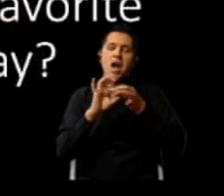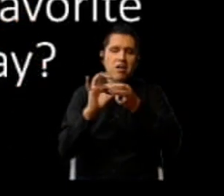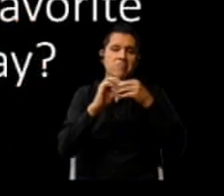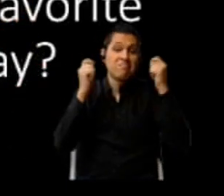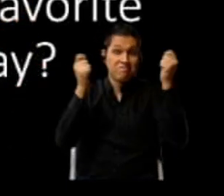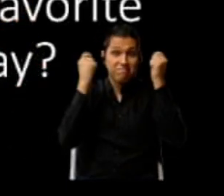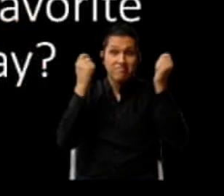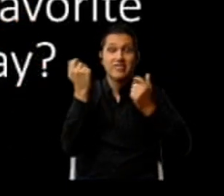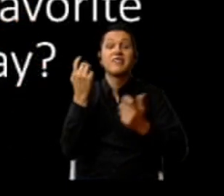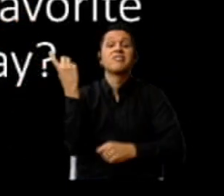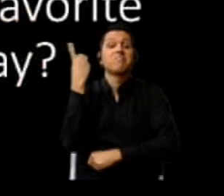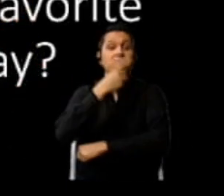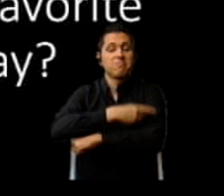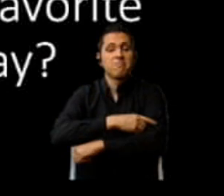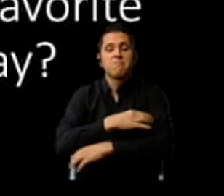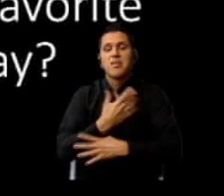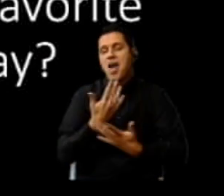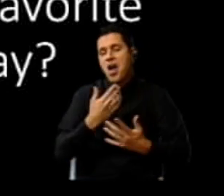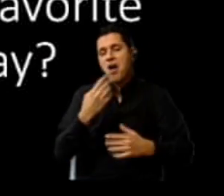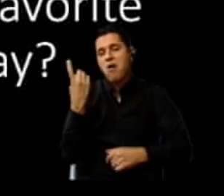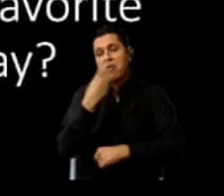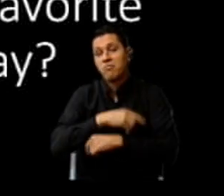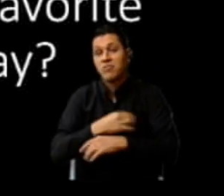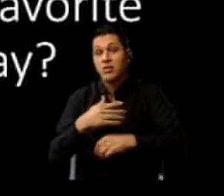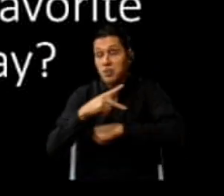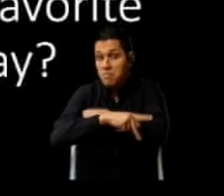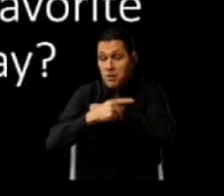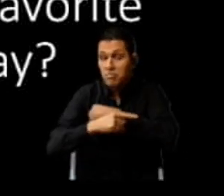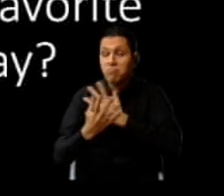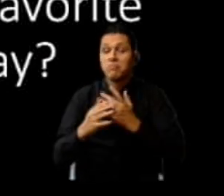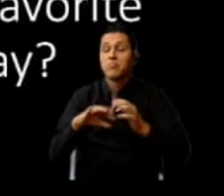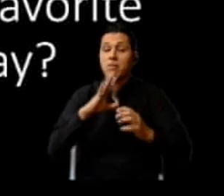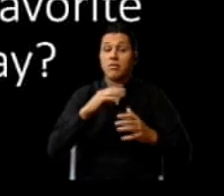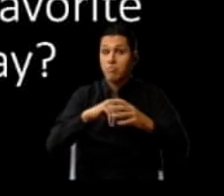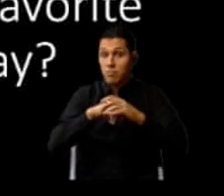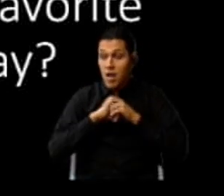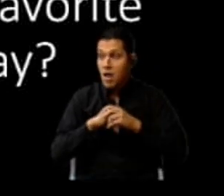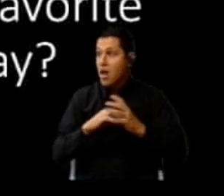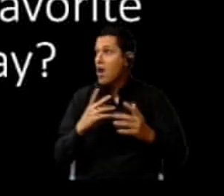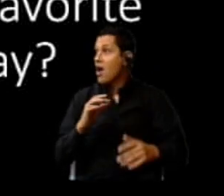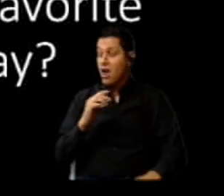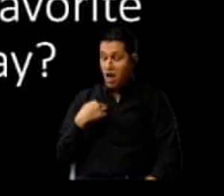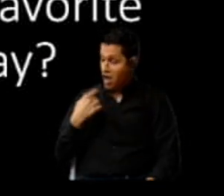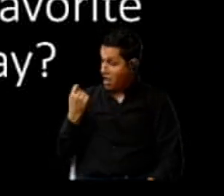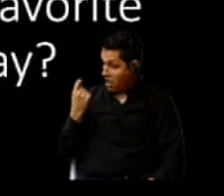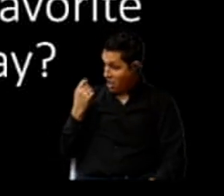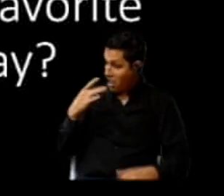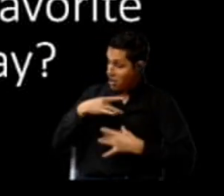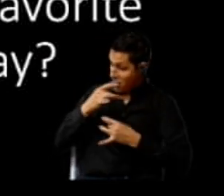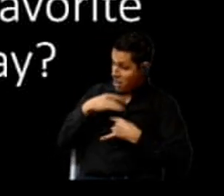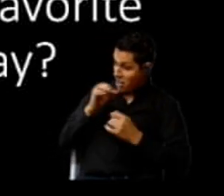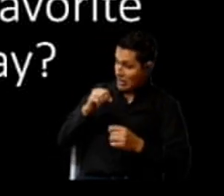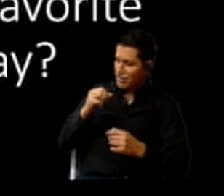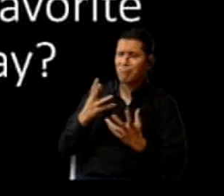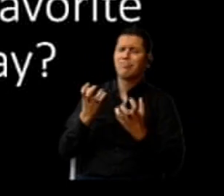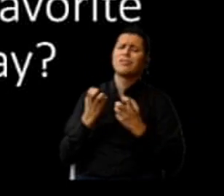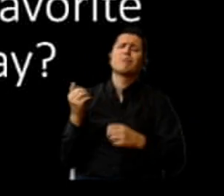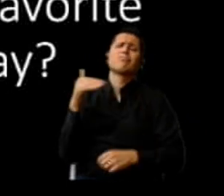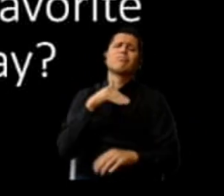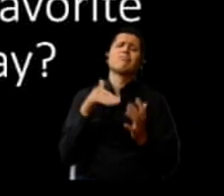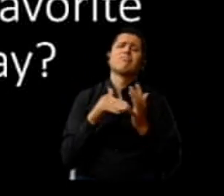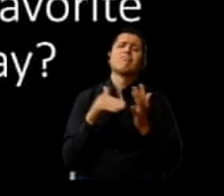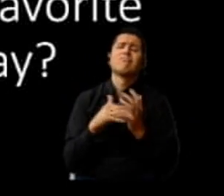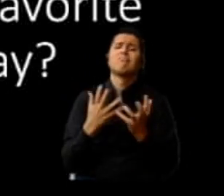celebrations in some English-speaking countries. Oh, interesting! Charlotte, you came back! Yes! I came back! Wow,